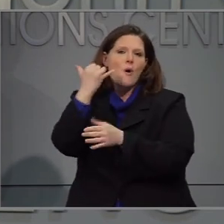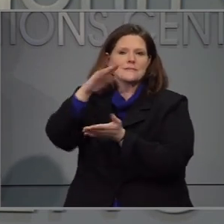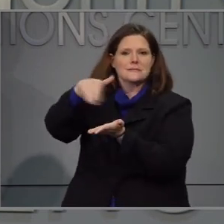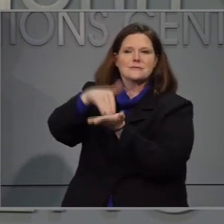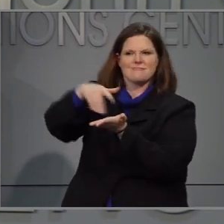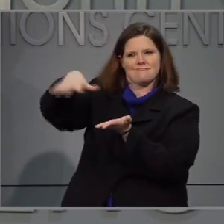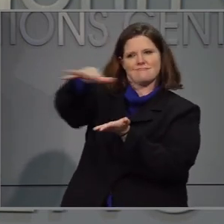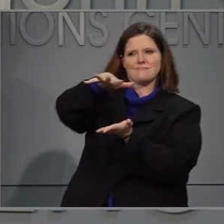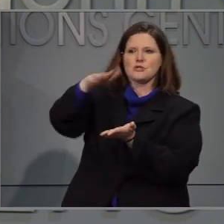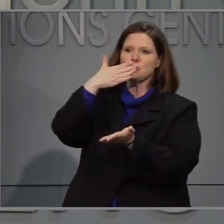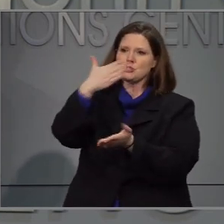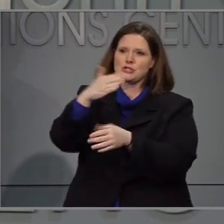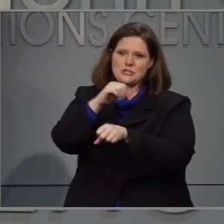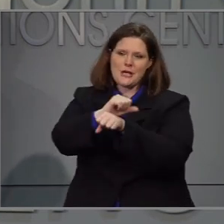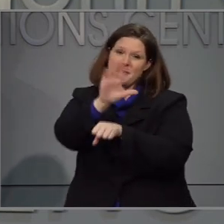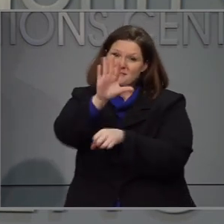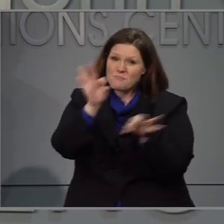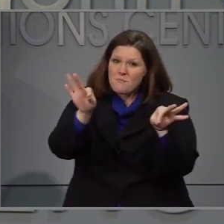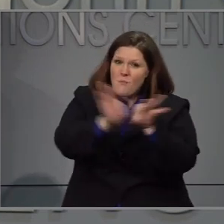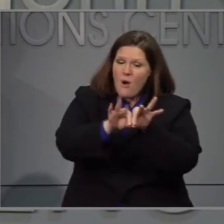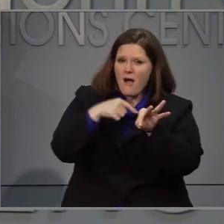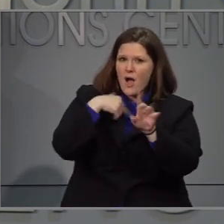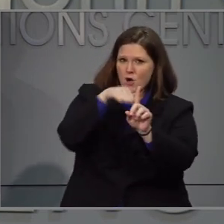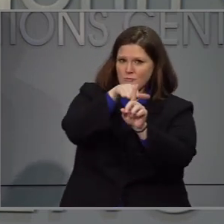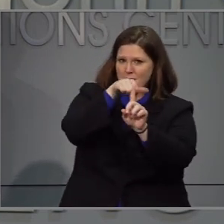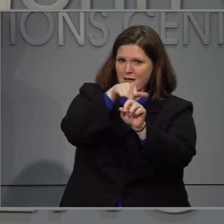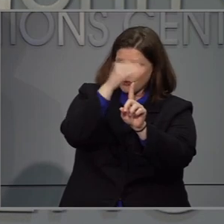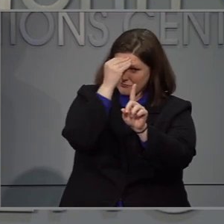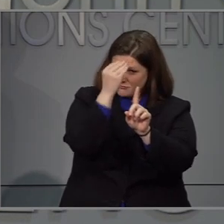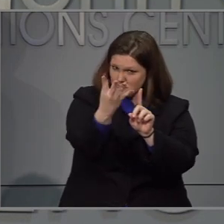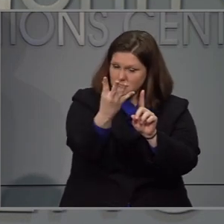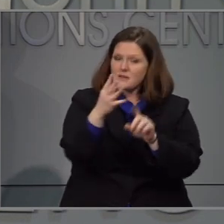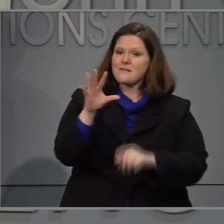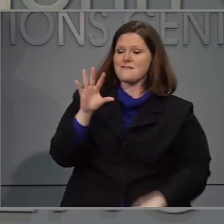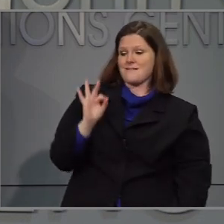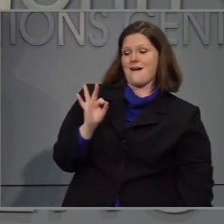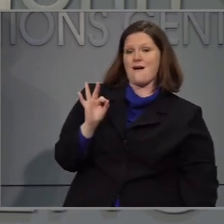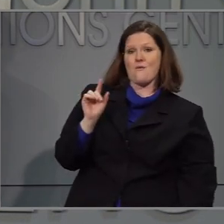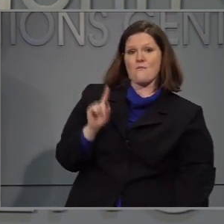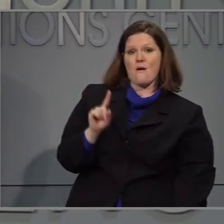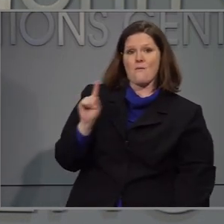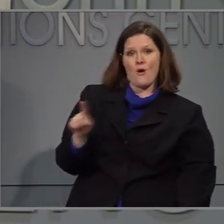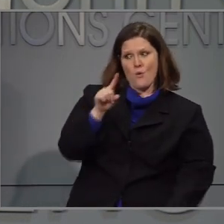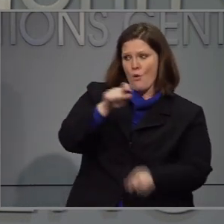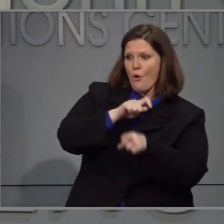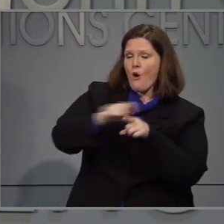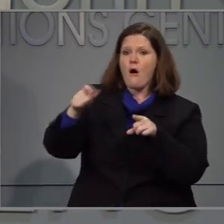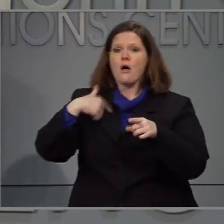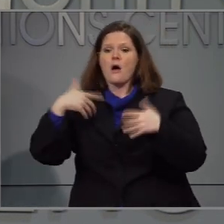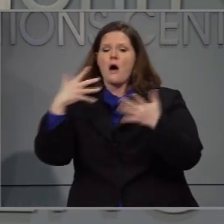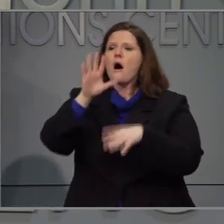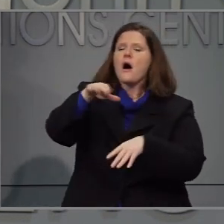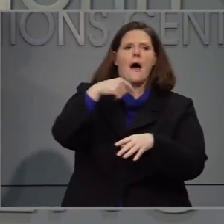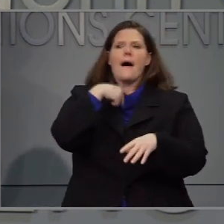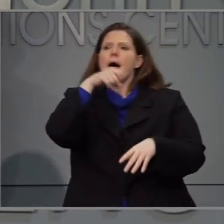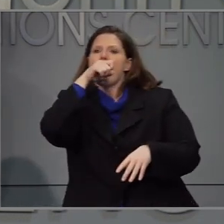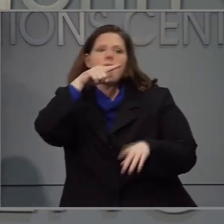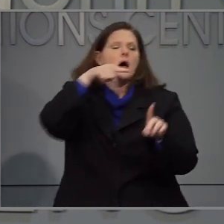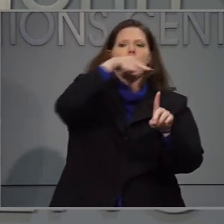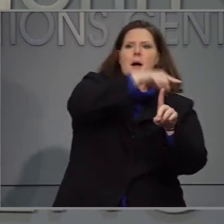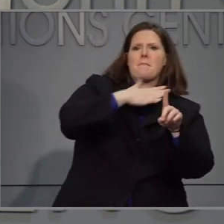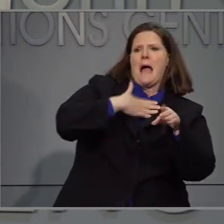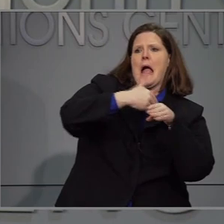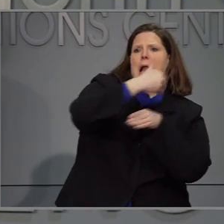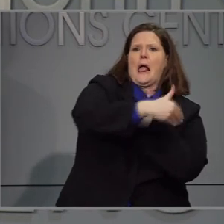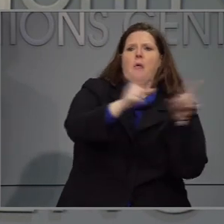another reminder on their behalf. Please refrain from calling 911 to report social distancing or